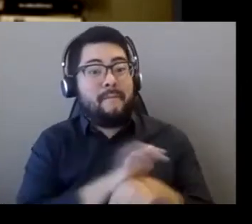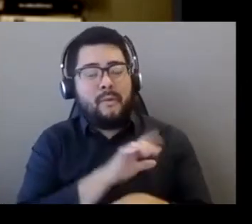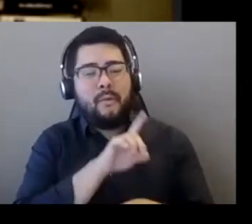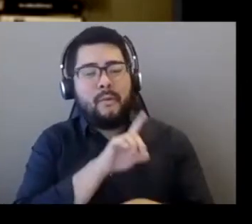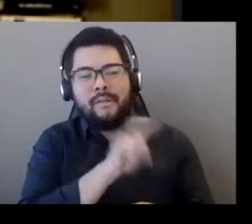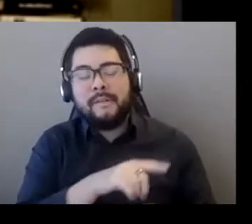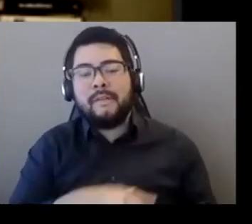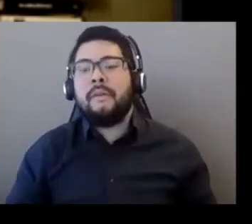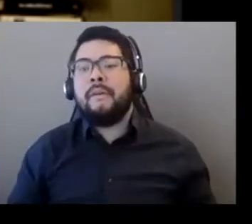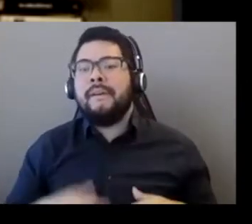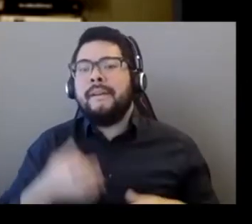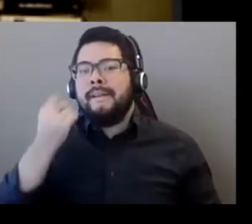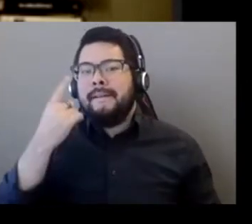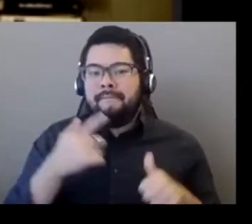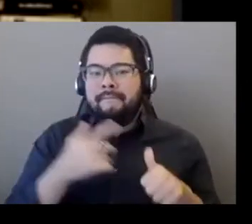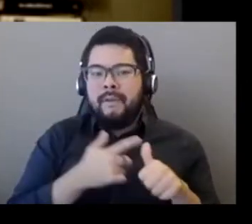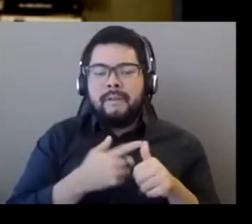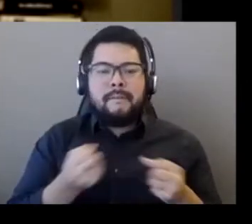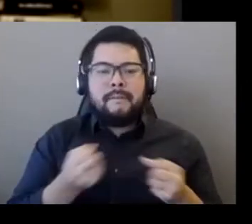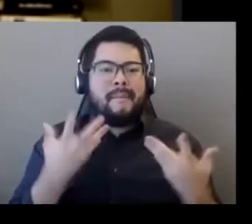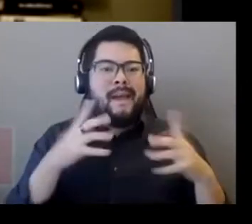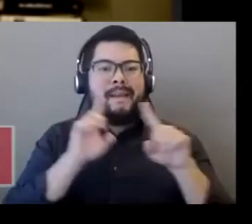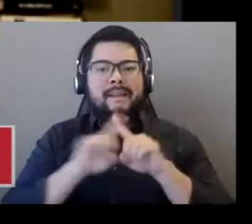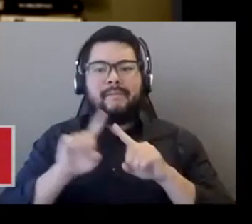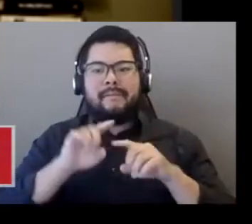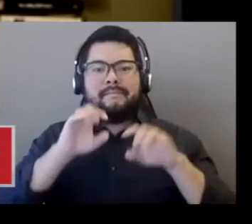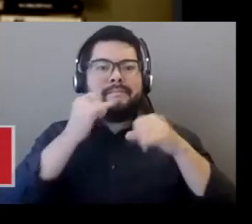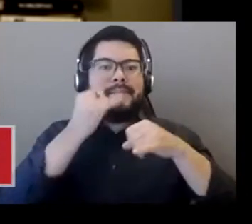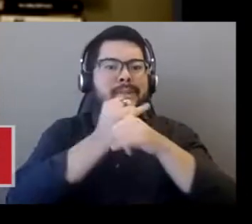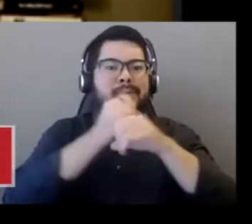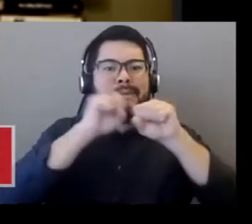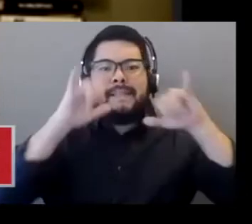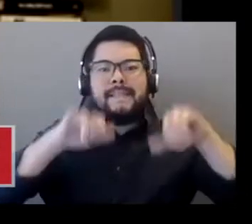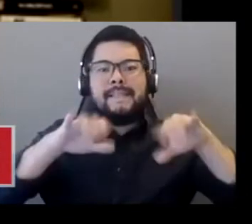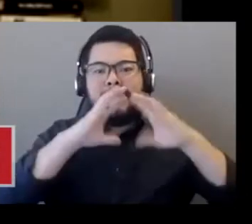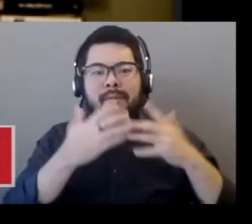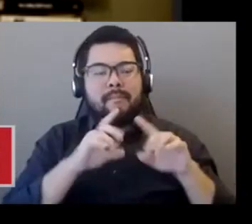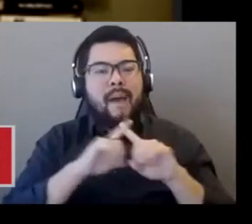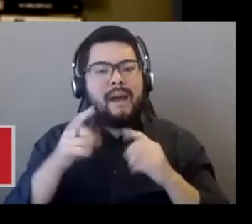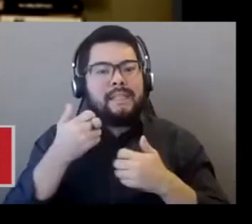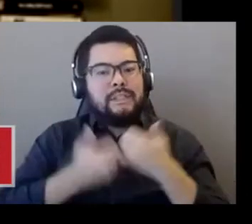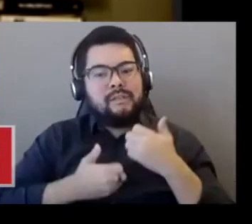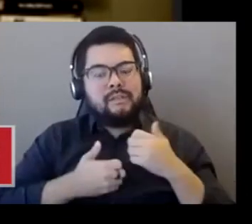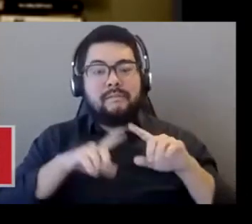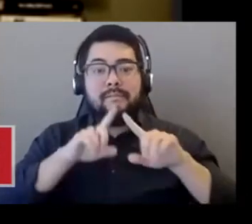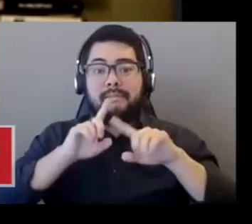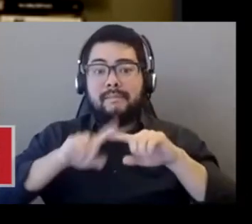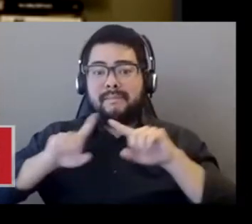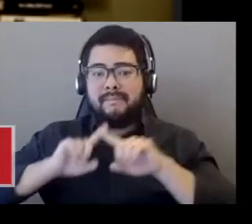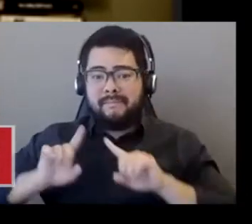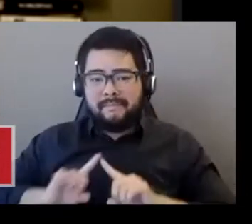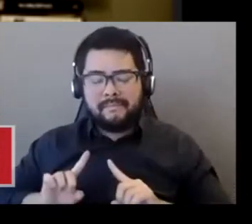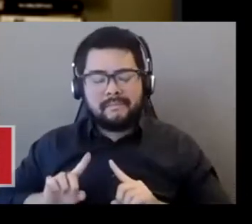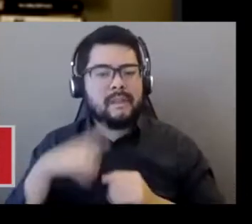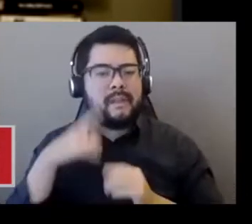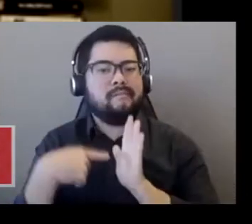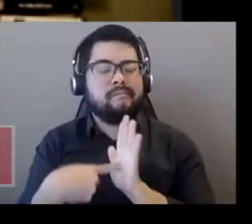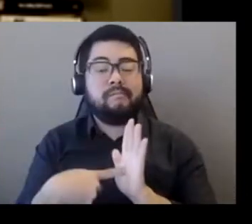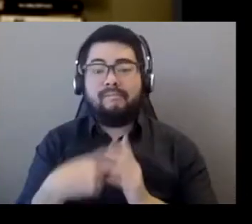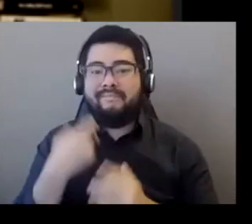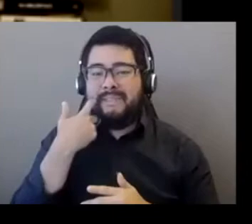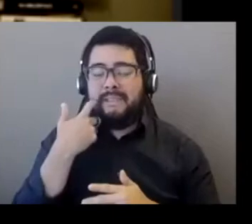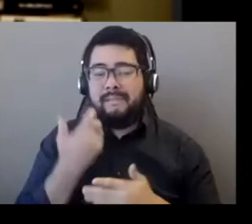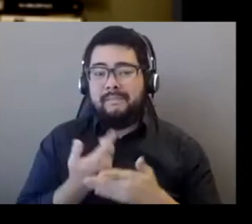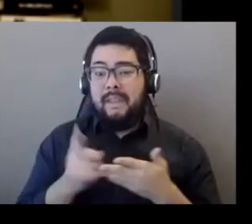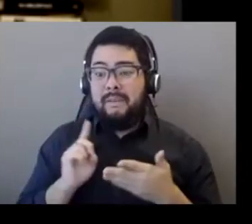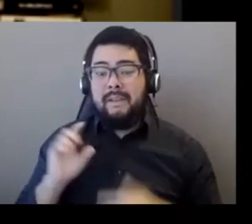thing is there are lots of institutes of this kind, but at different scales. You know, for instance, just last week, 10 days